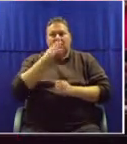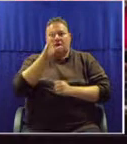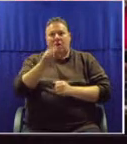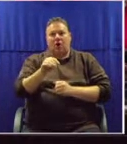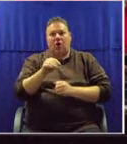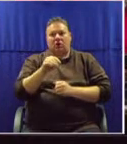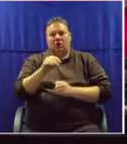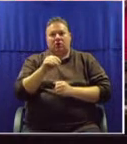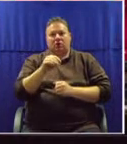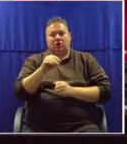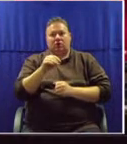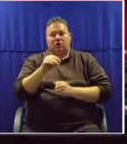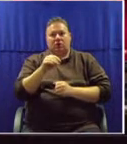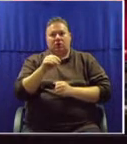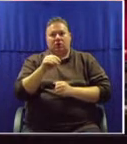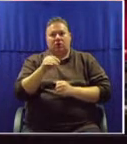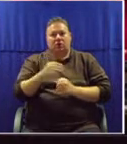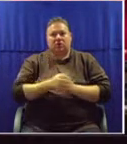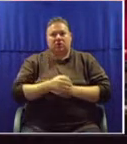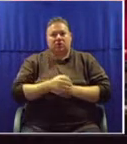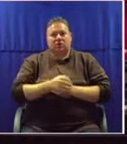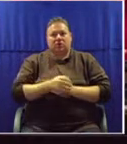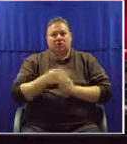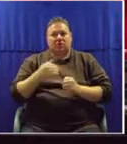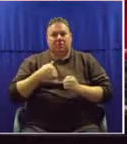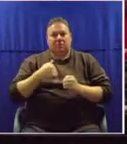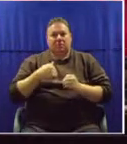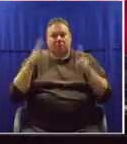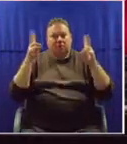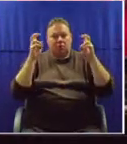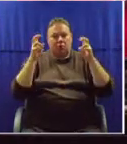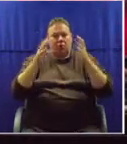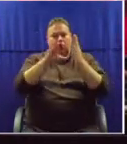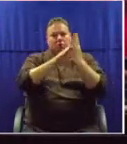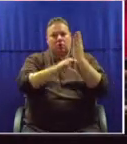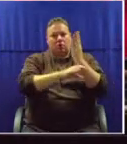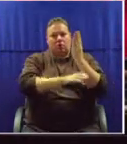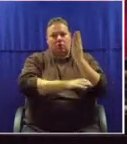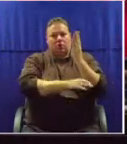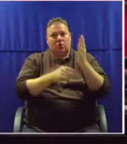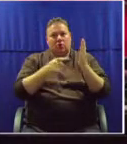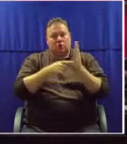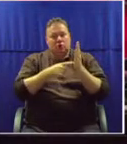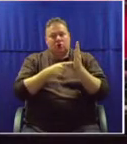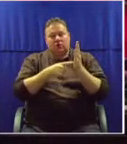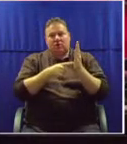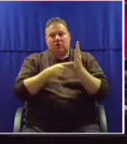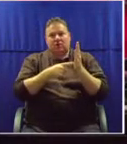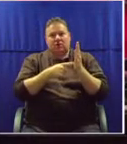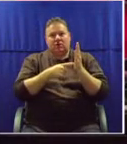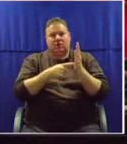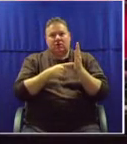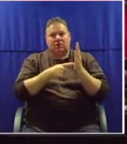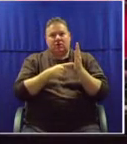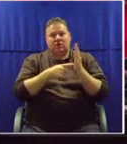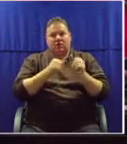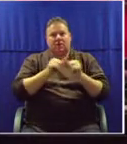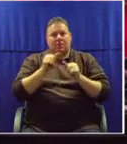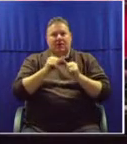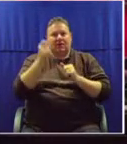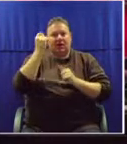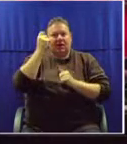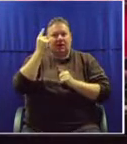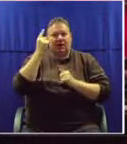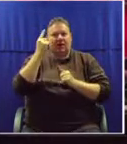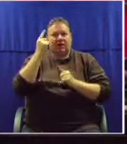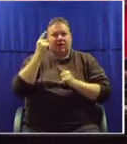what premises my point of order. So I'll begin by quoting the Constitution, Schedule 2, so that we have a better understanding of what